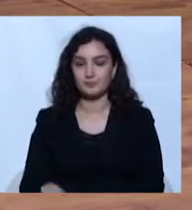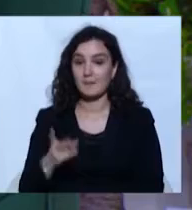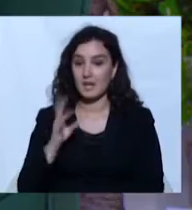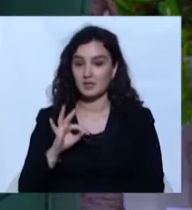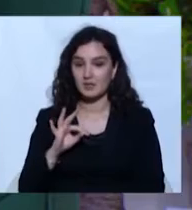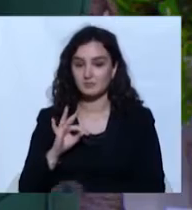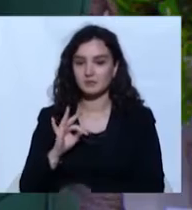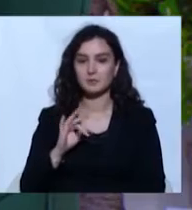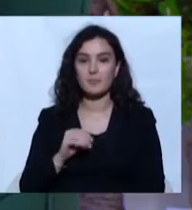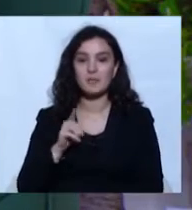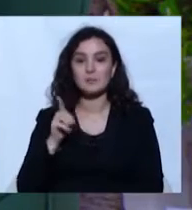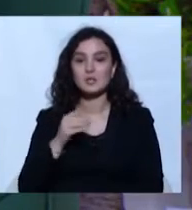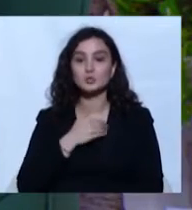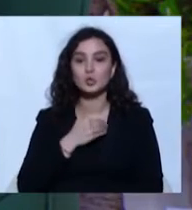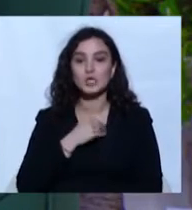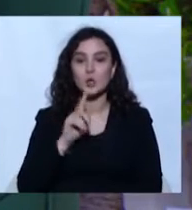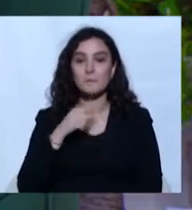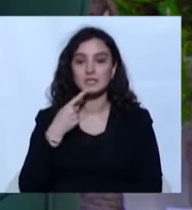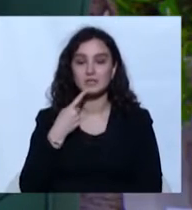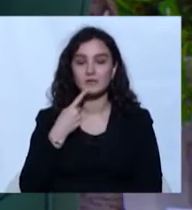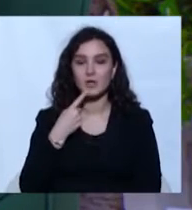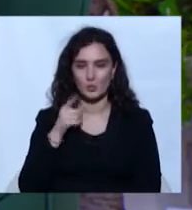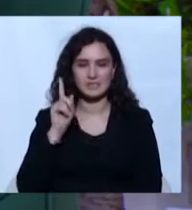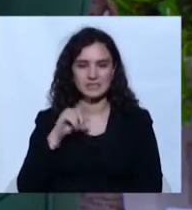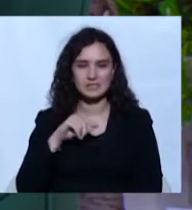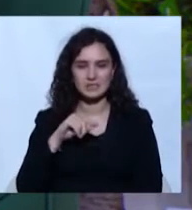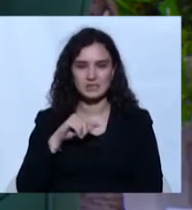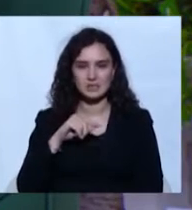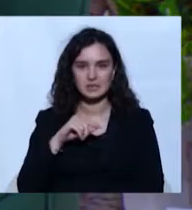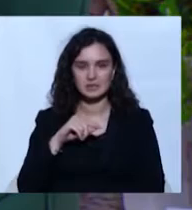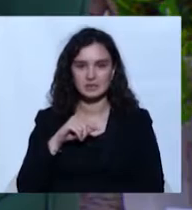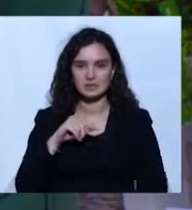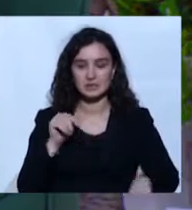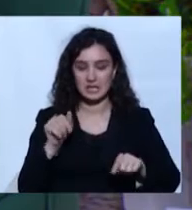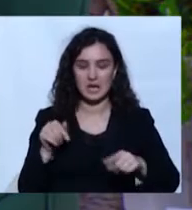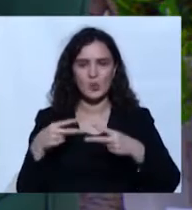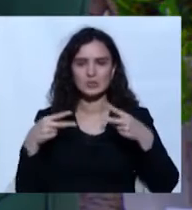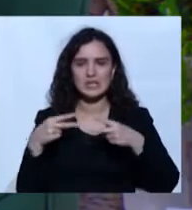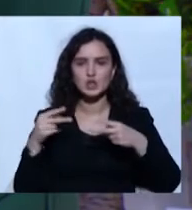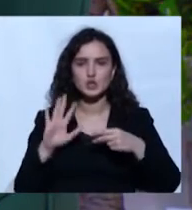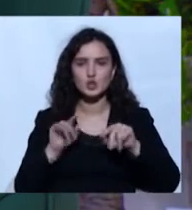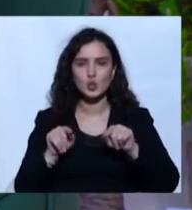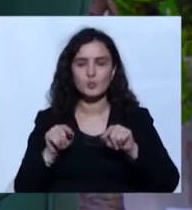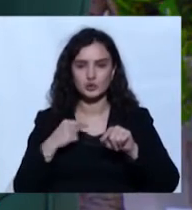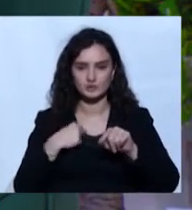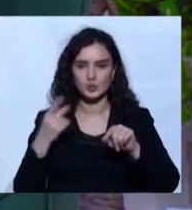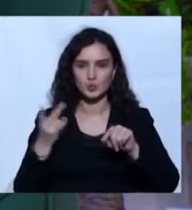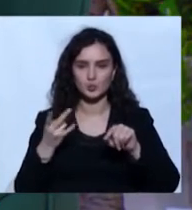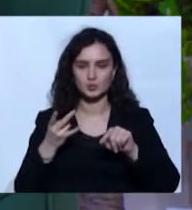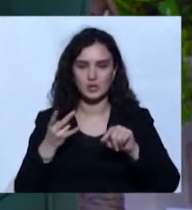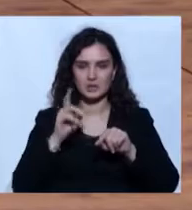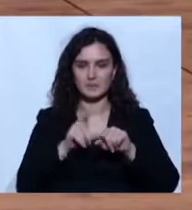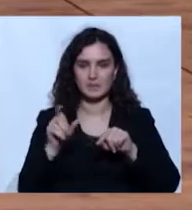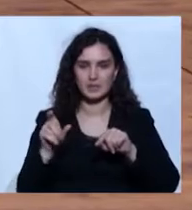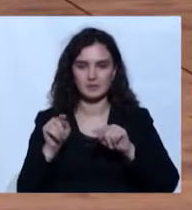by this. But he wanted to say that, you know, even with all of these inequalities, we